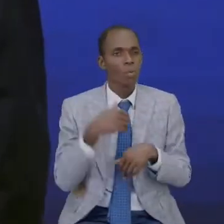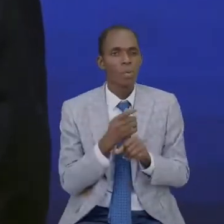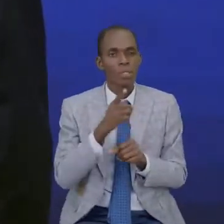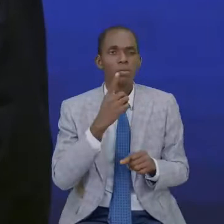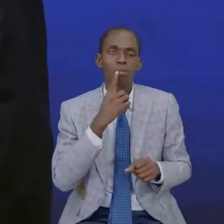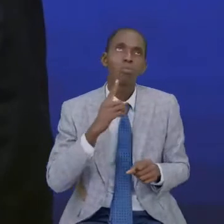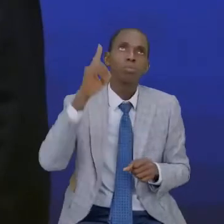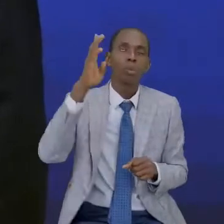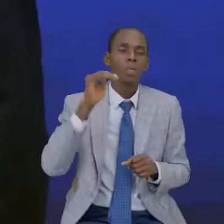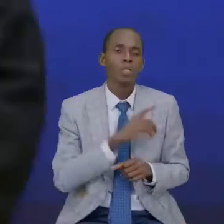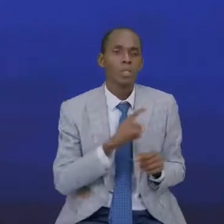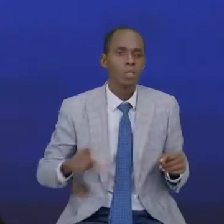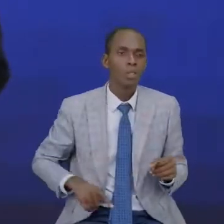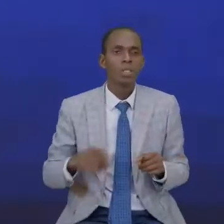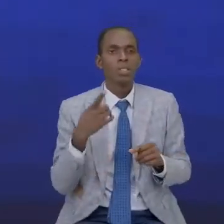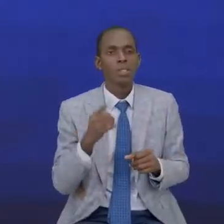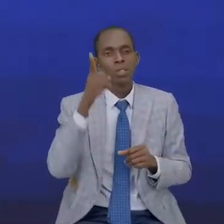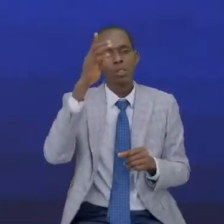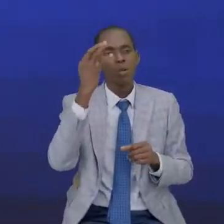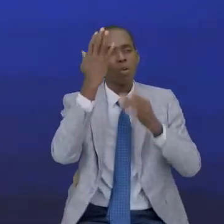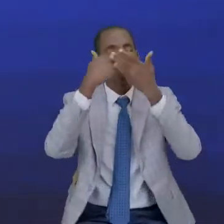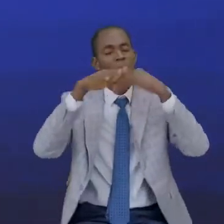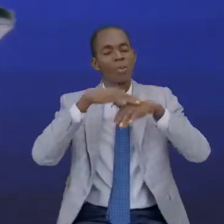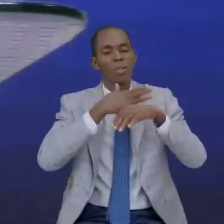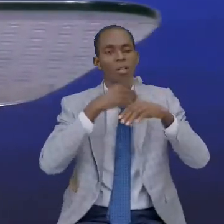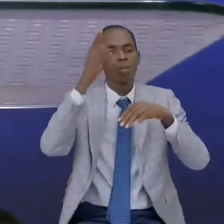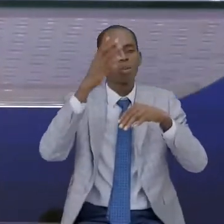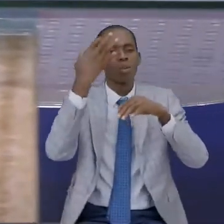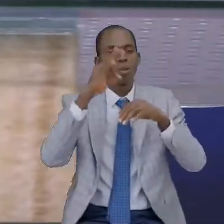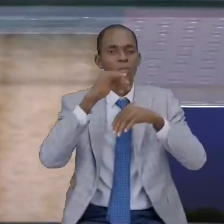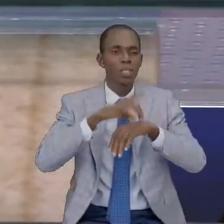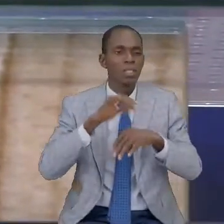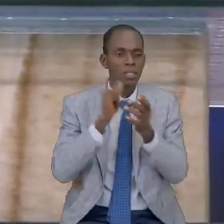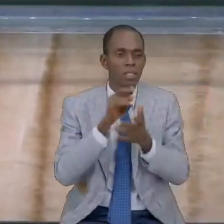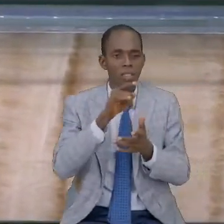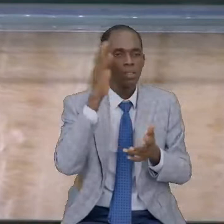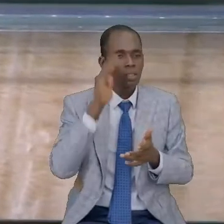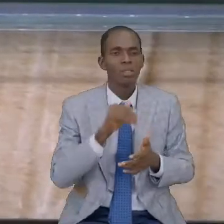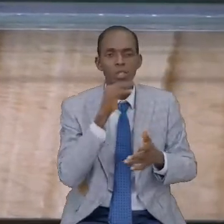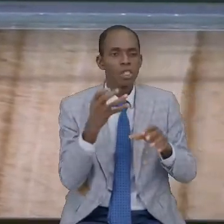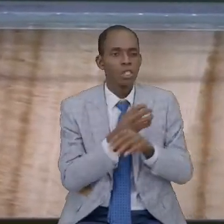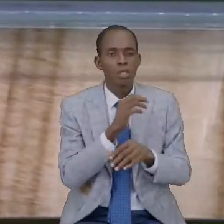the God of heaven and the God of the earth, that thou shalt not take a